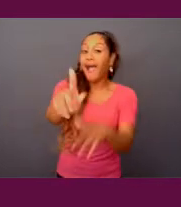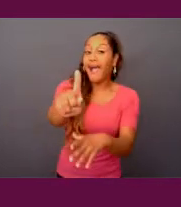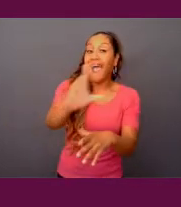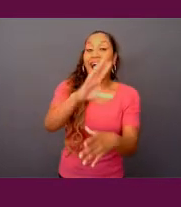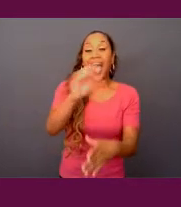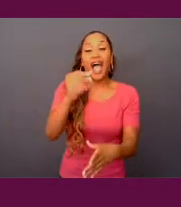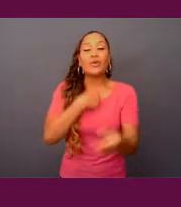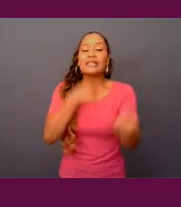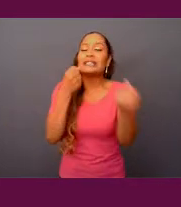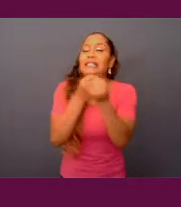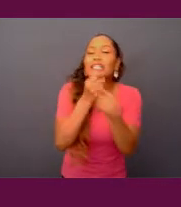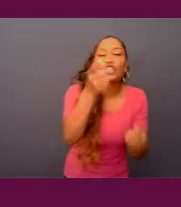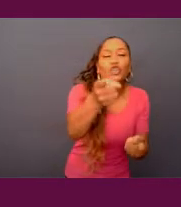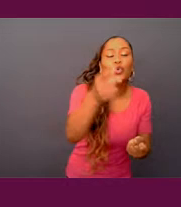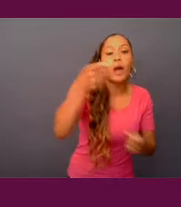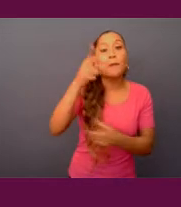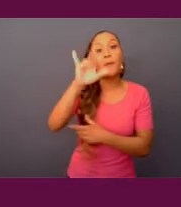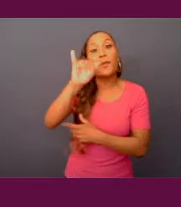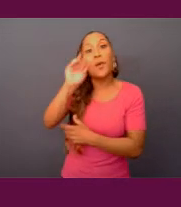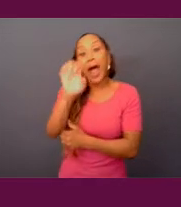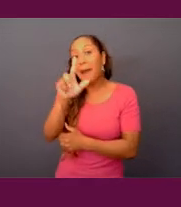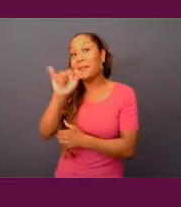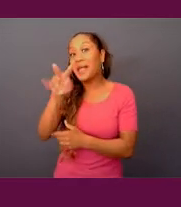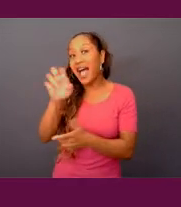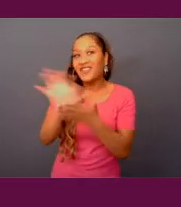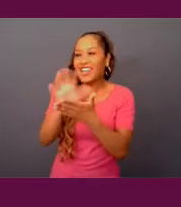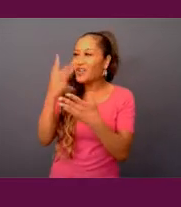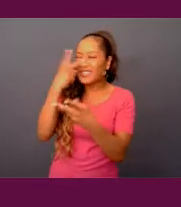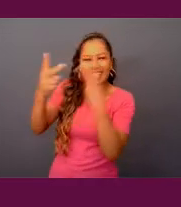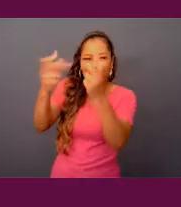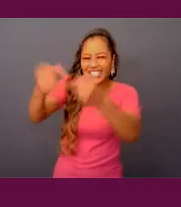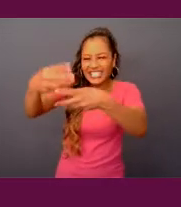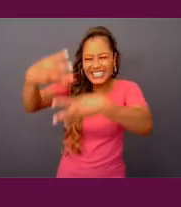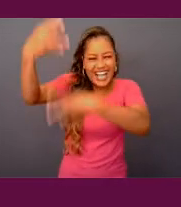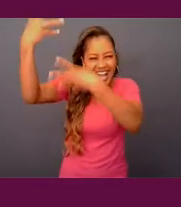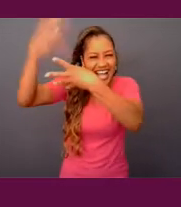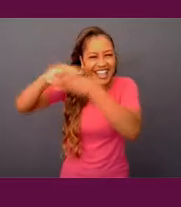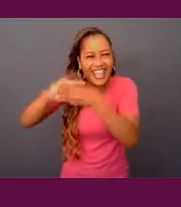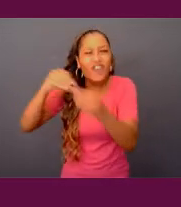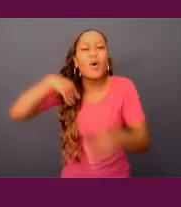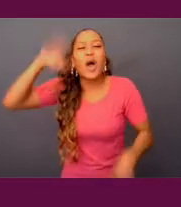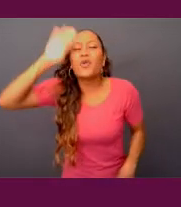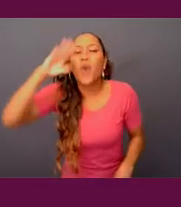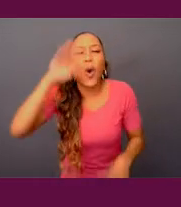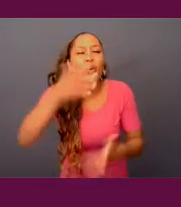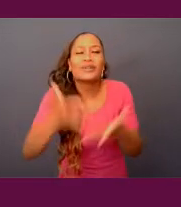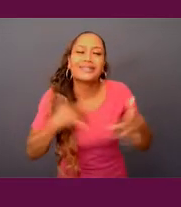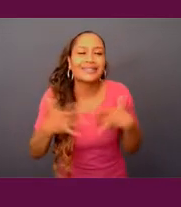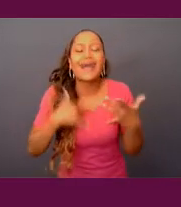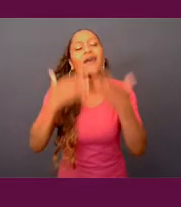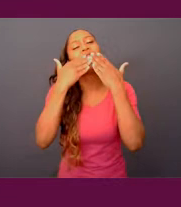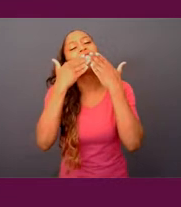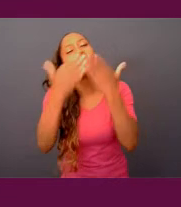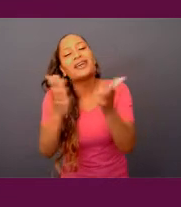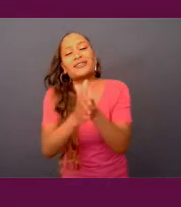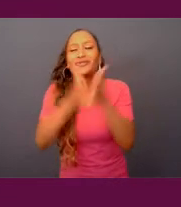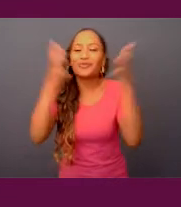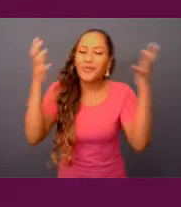you on the Prime Live video. We see you all talking and we know that you're excited. Thank you so